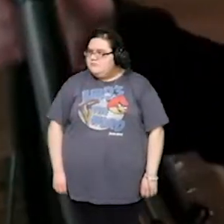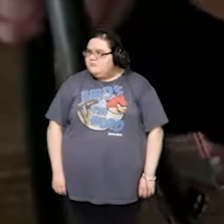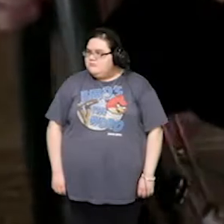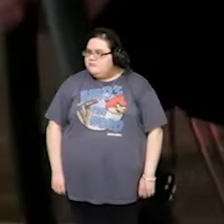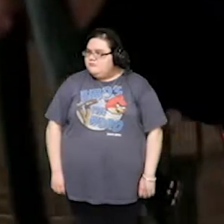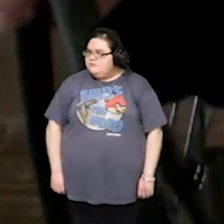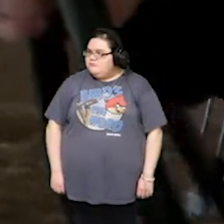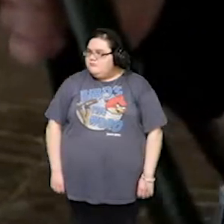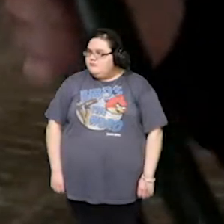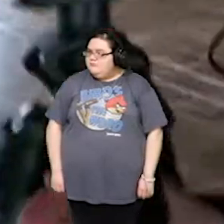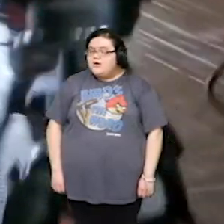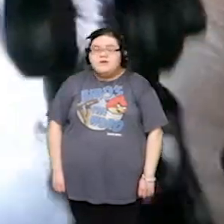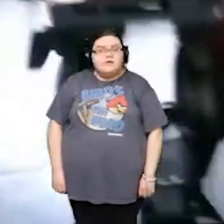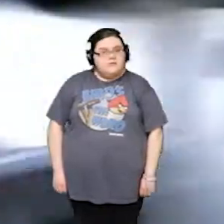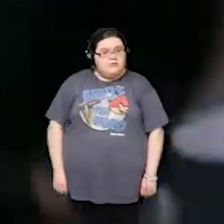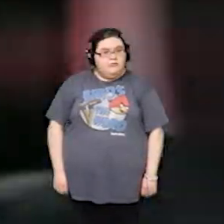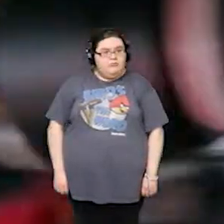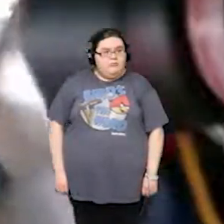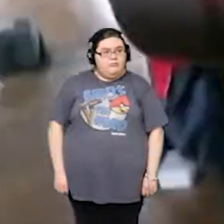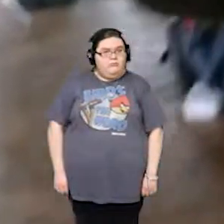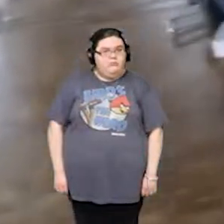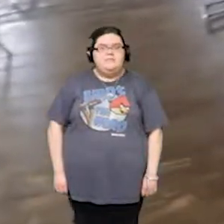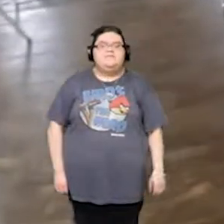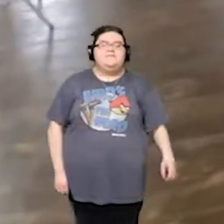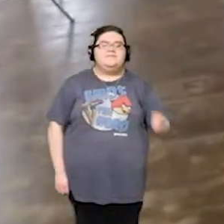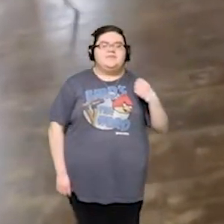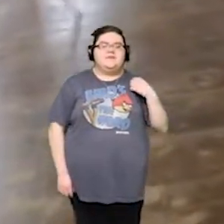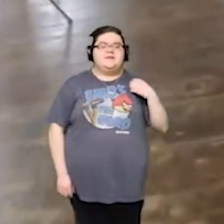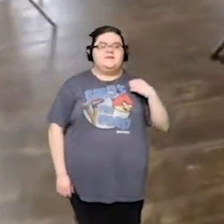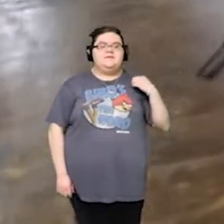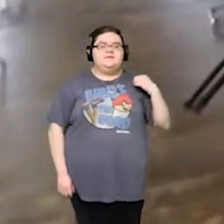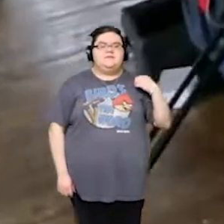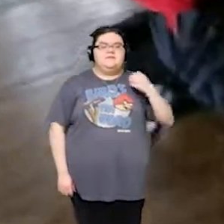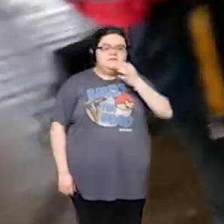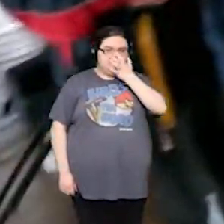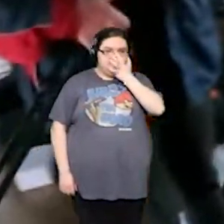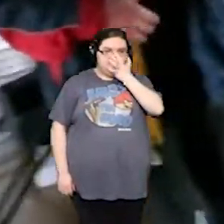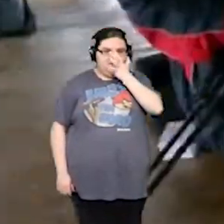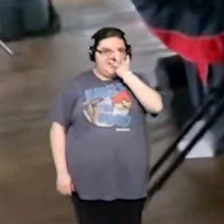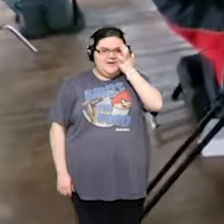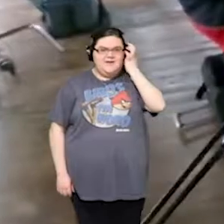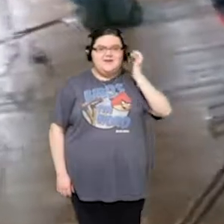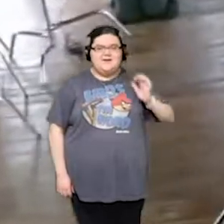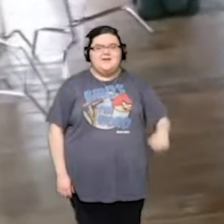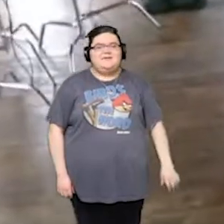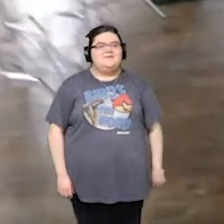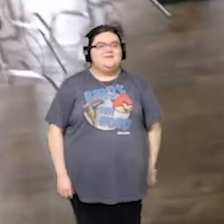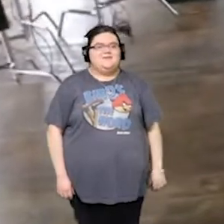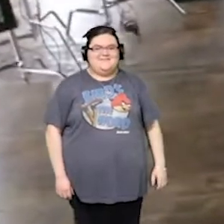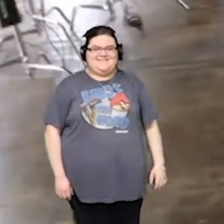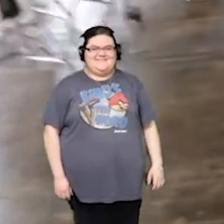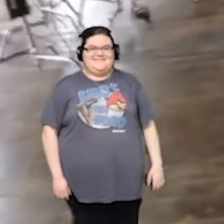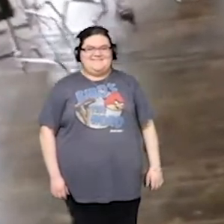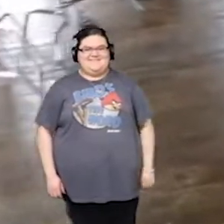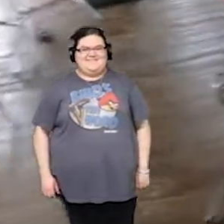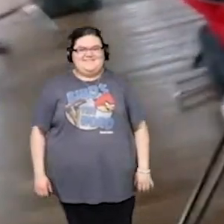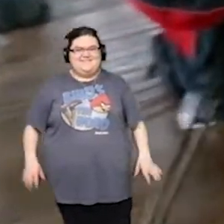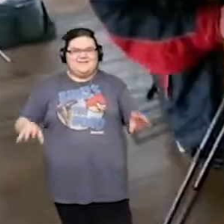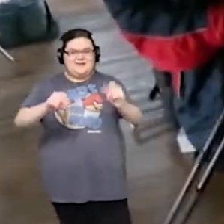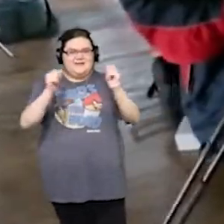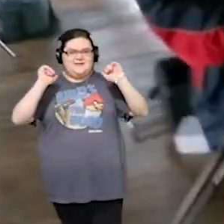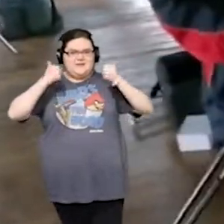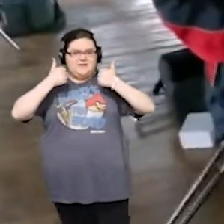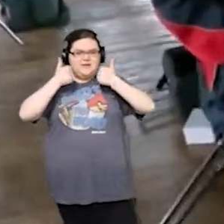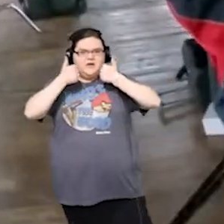the lens selection like? We've got two cameras that are both 70 to 200. Bam and bam. James and John, you're both going to be operating the